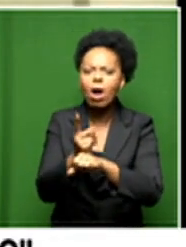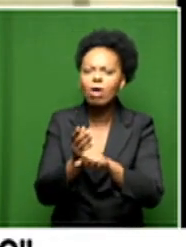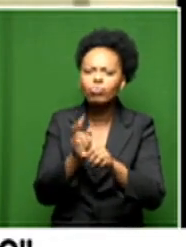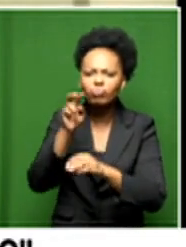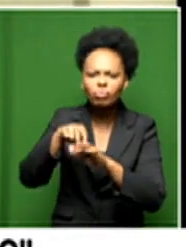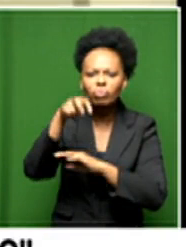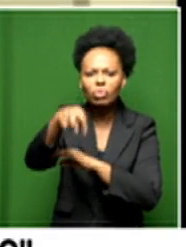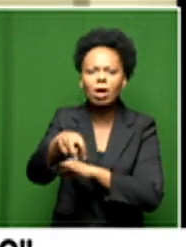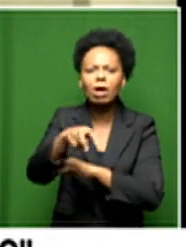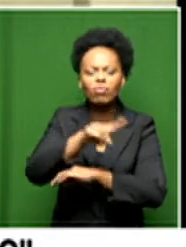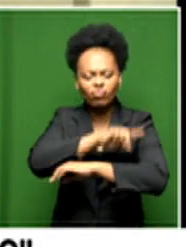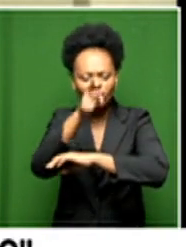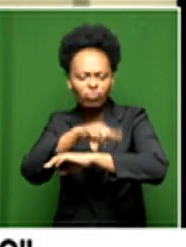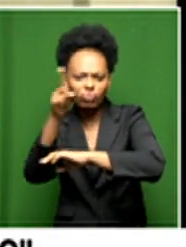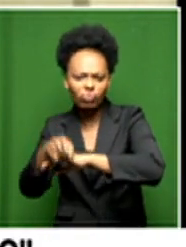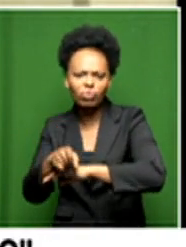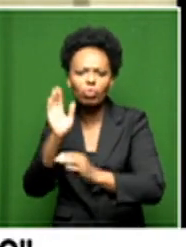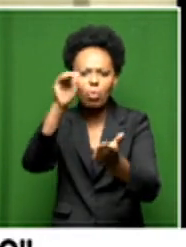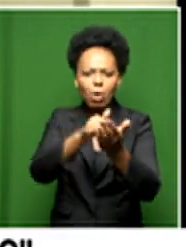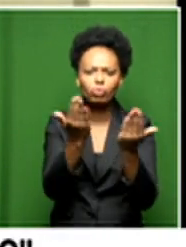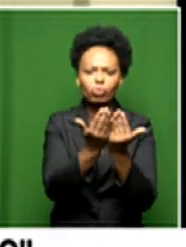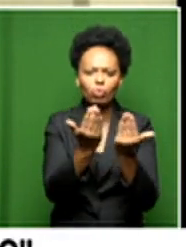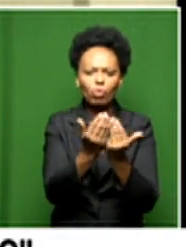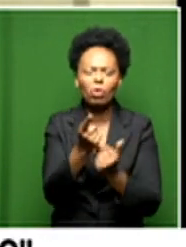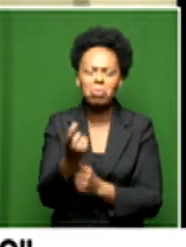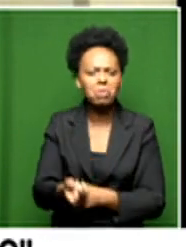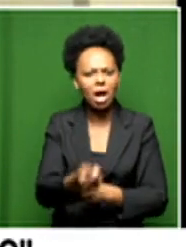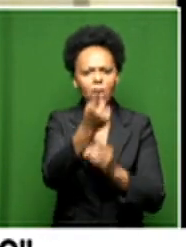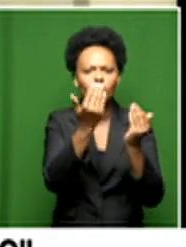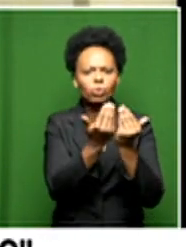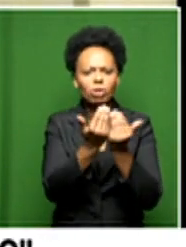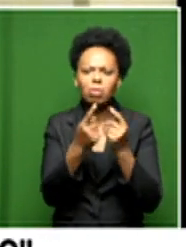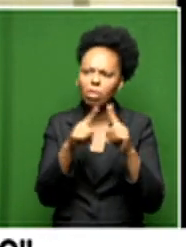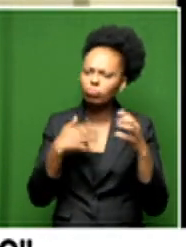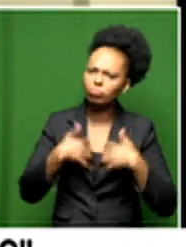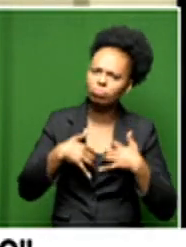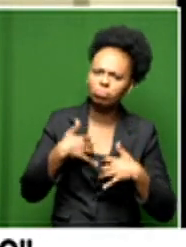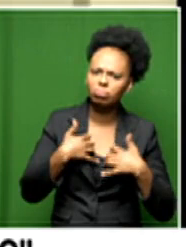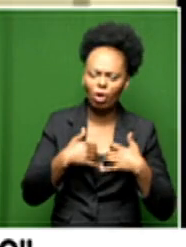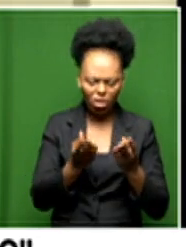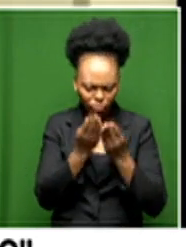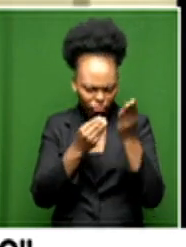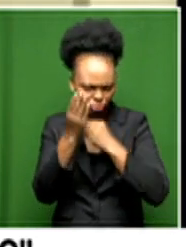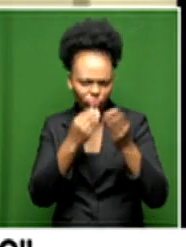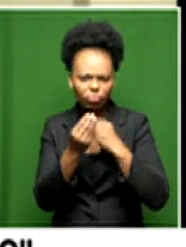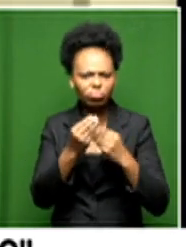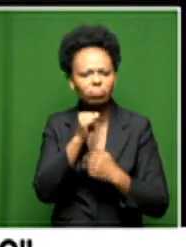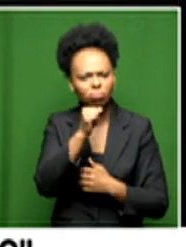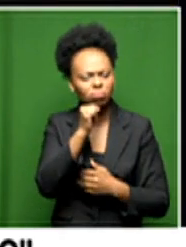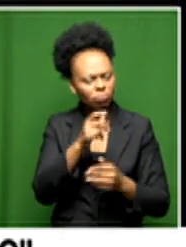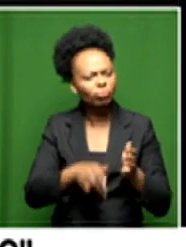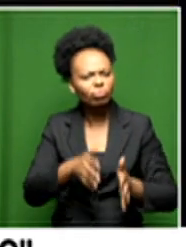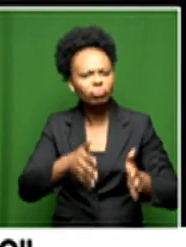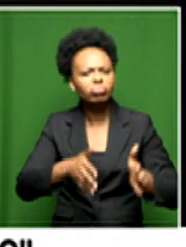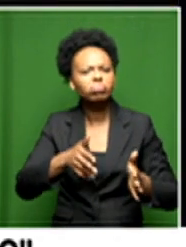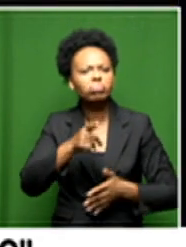village school, because that's how well known the school was known in the area. And they were just so eager to learn. It was wonderful. Gosh, and to think that 6